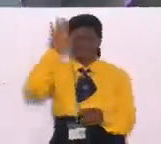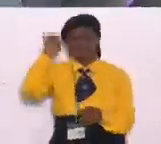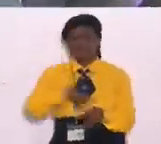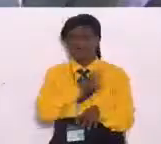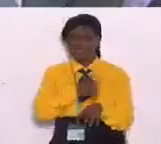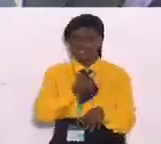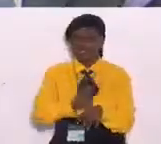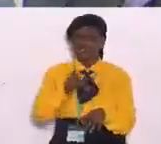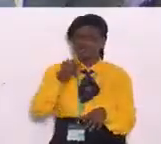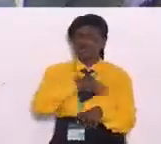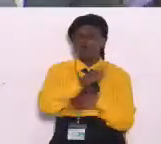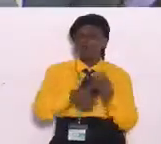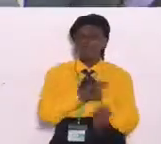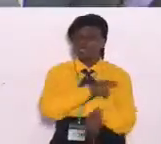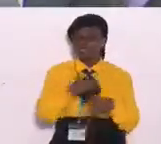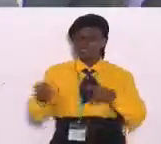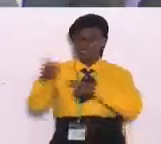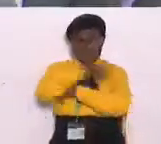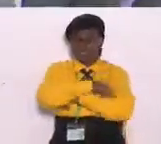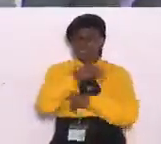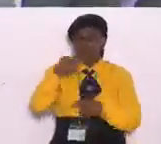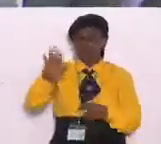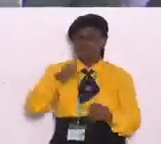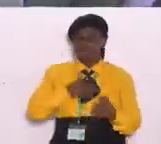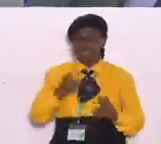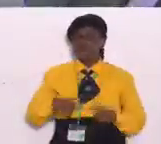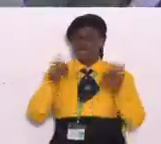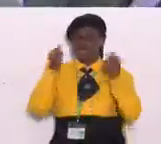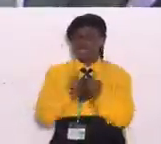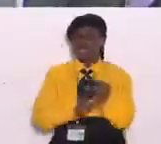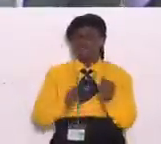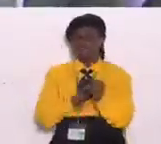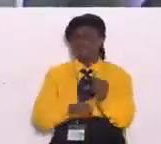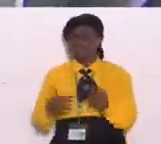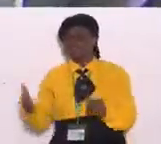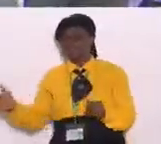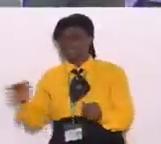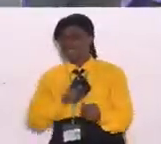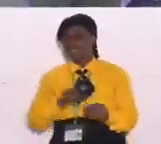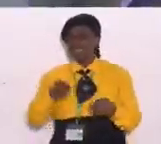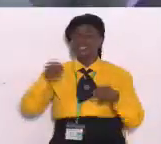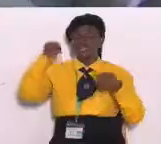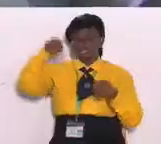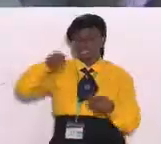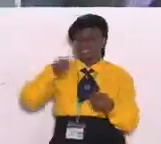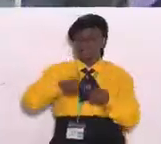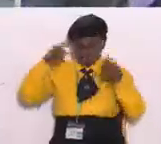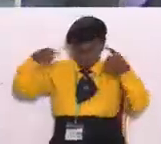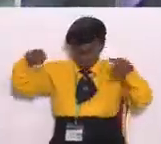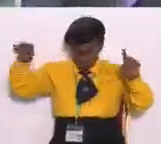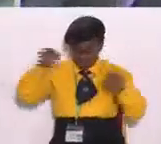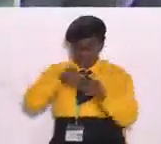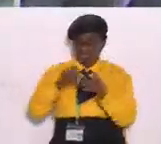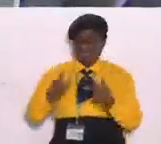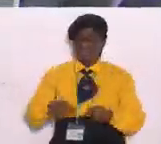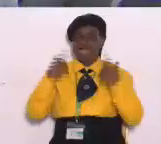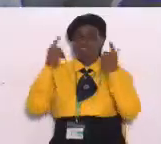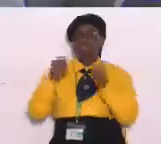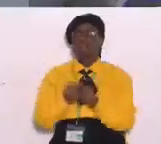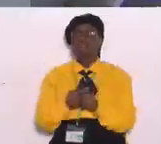all the days of my life, and everything I need to succeed in life,